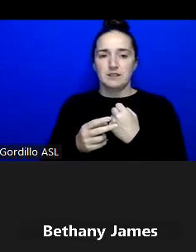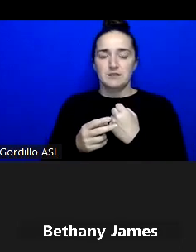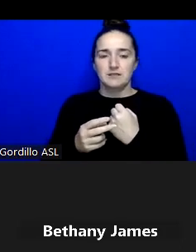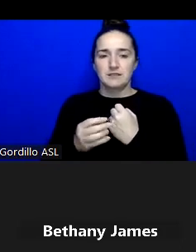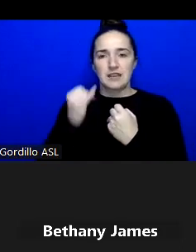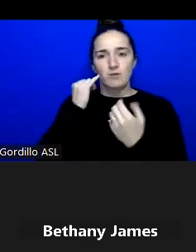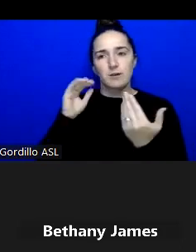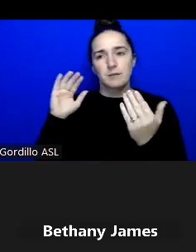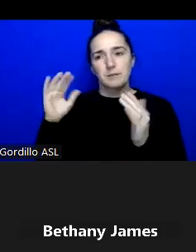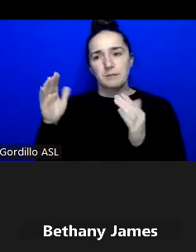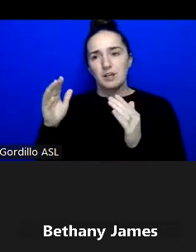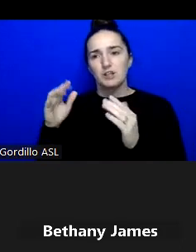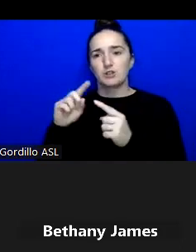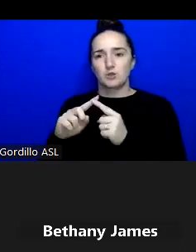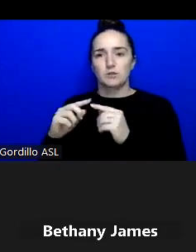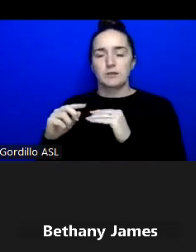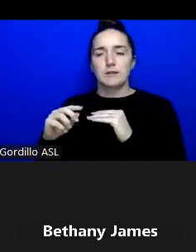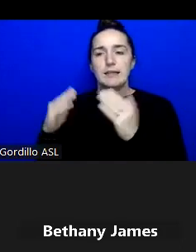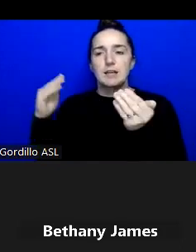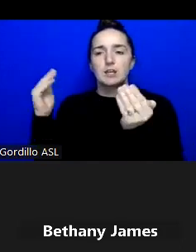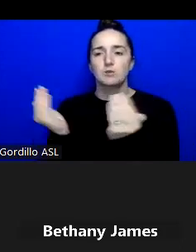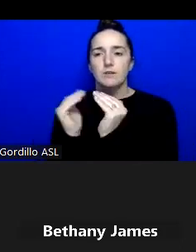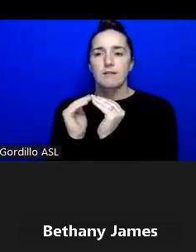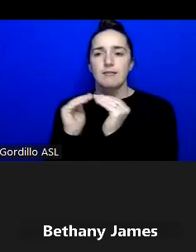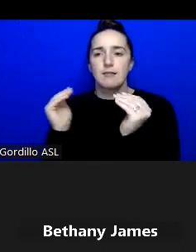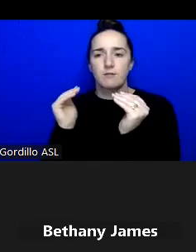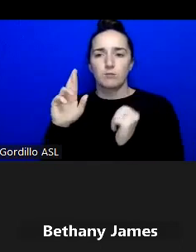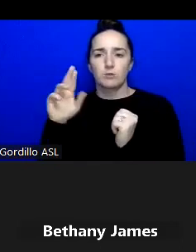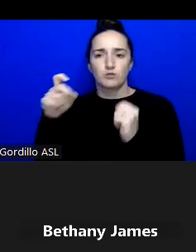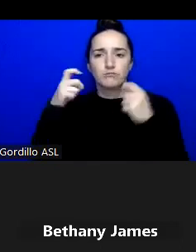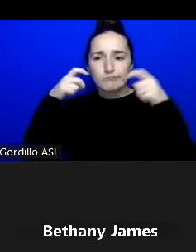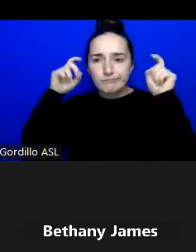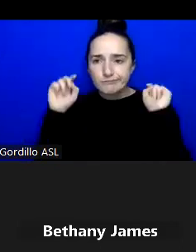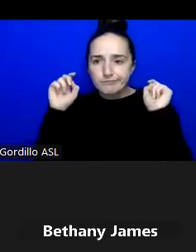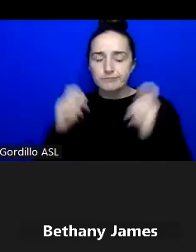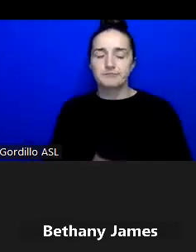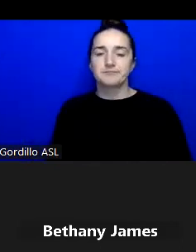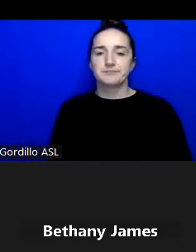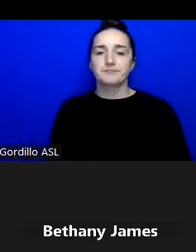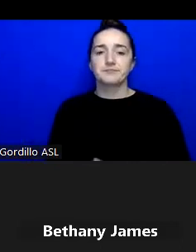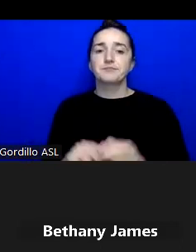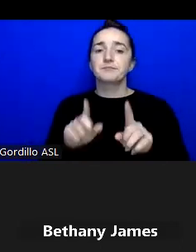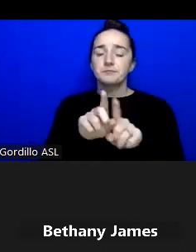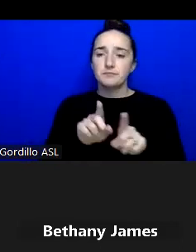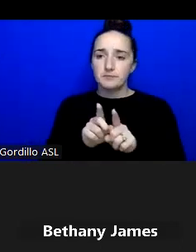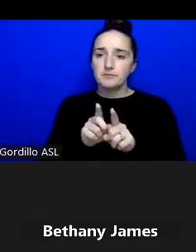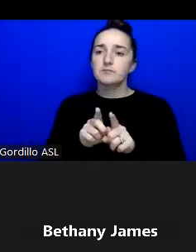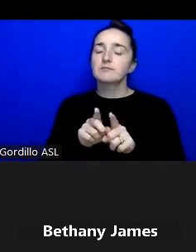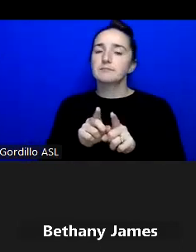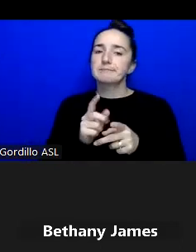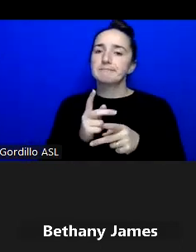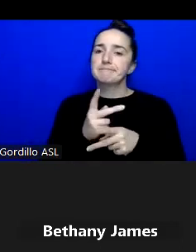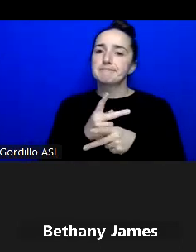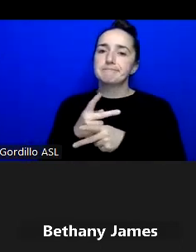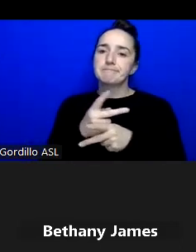of a kind of an introductory level of a prescription hearing aid. There's also, like I mentioned, regulations on packaging. So they need to be able